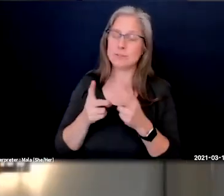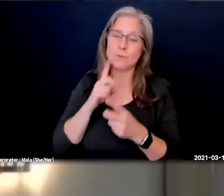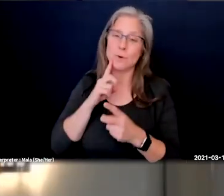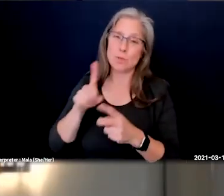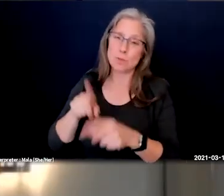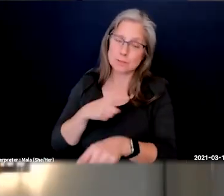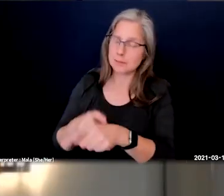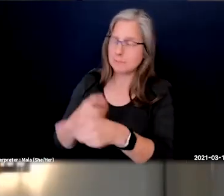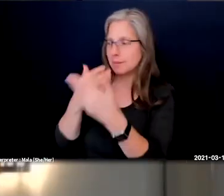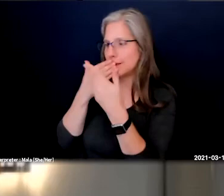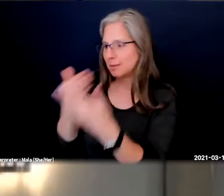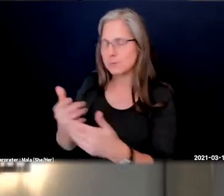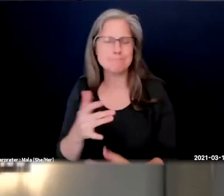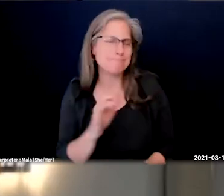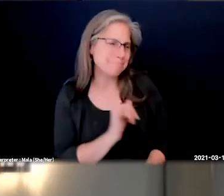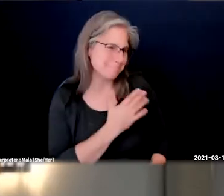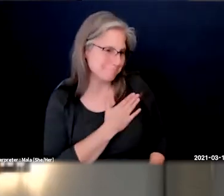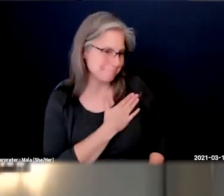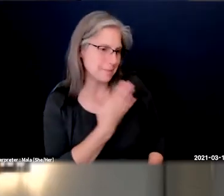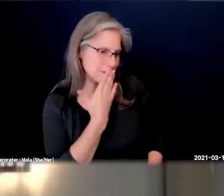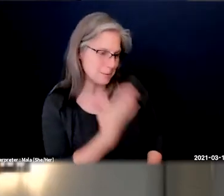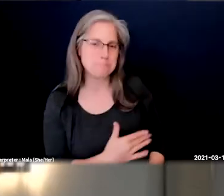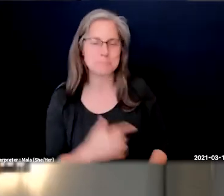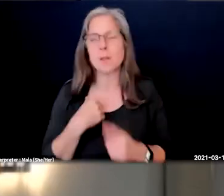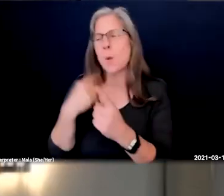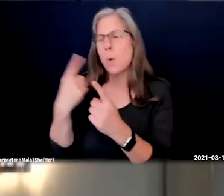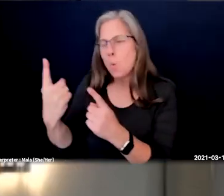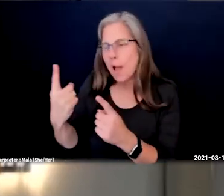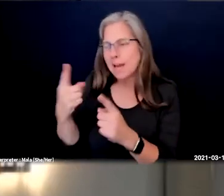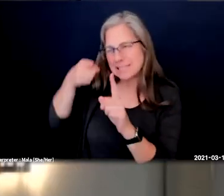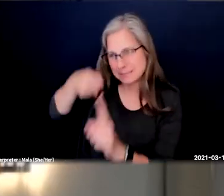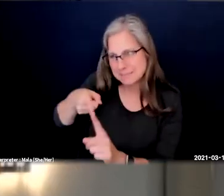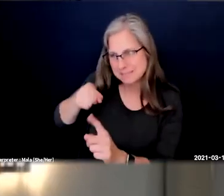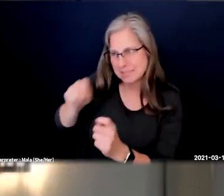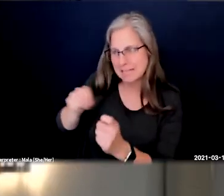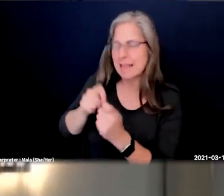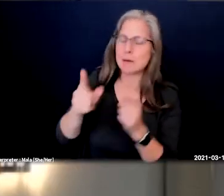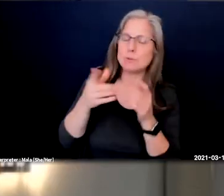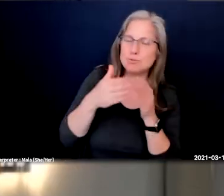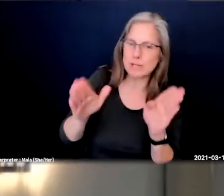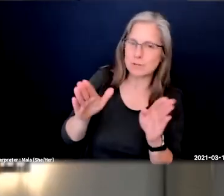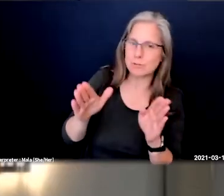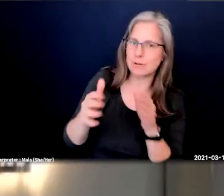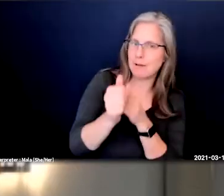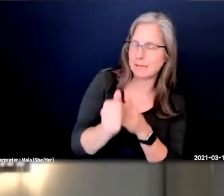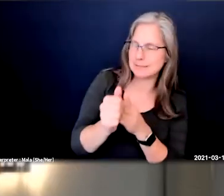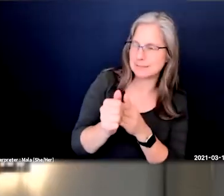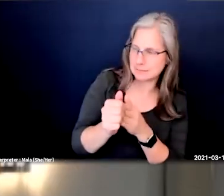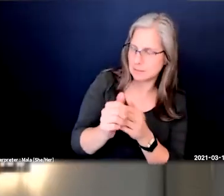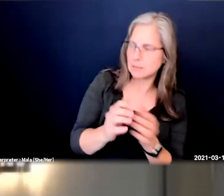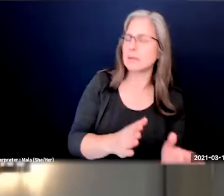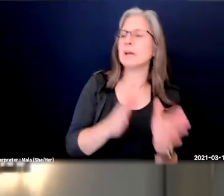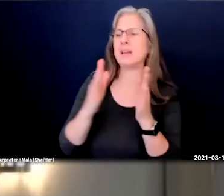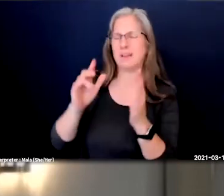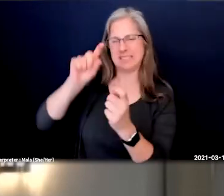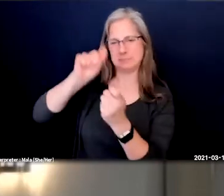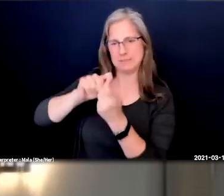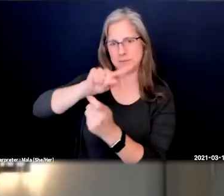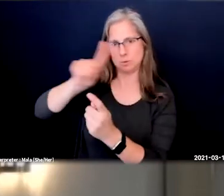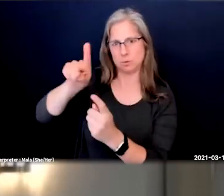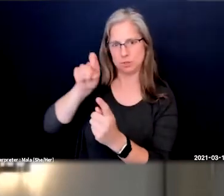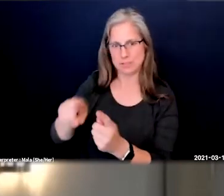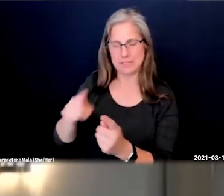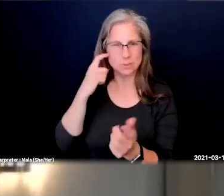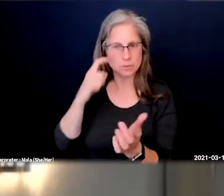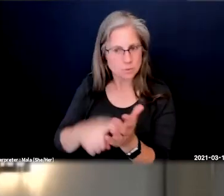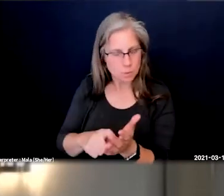you. Thank you. I had one kind of specific, that was more of a general guidance, but a specific question. I just noticed